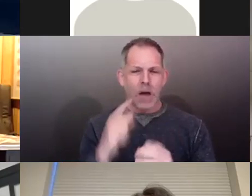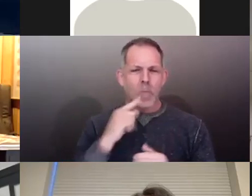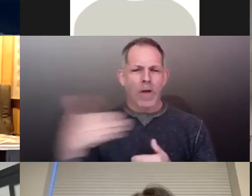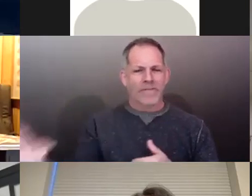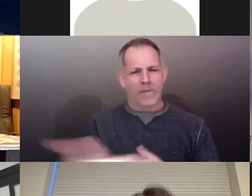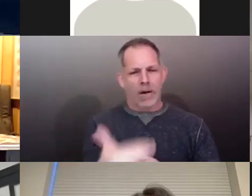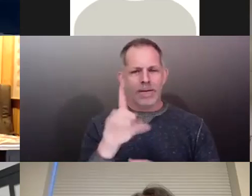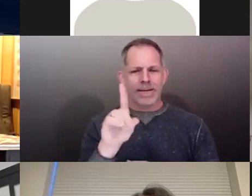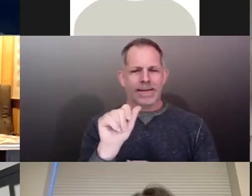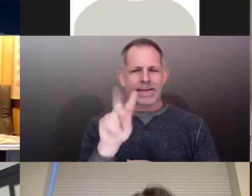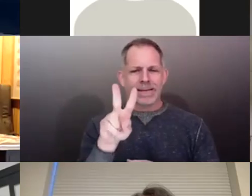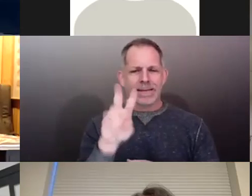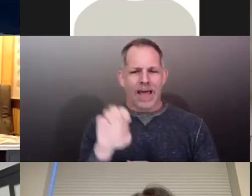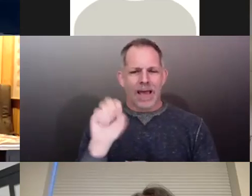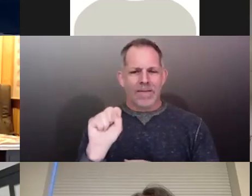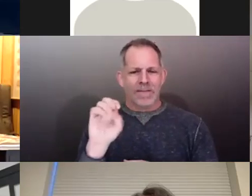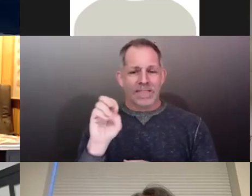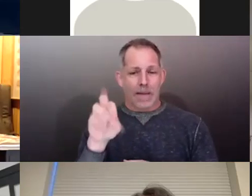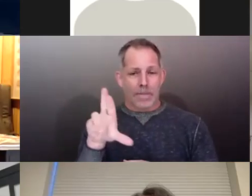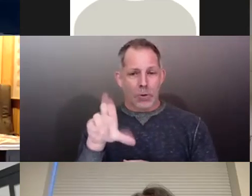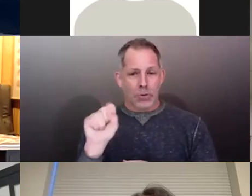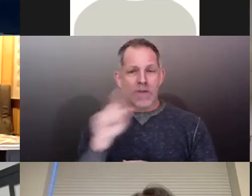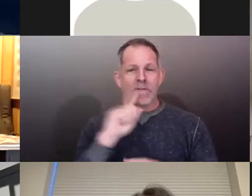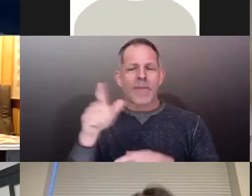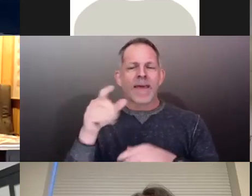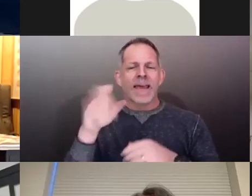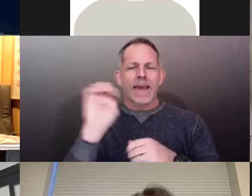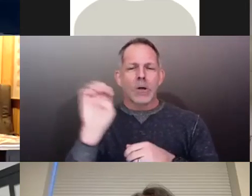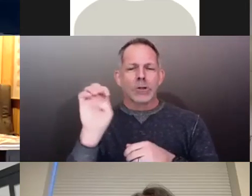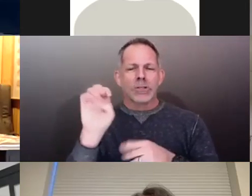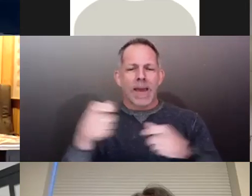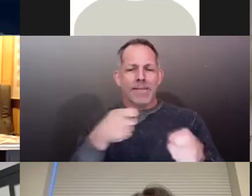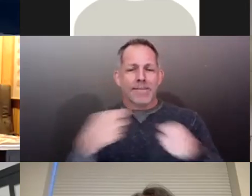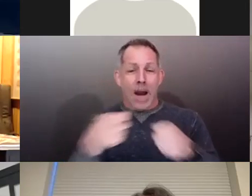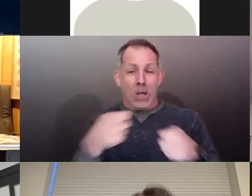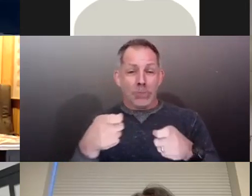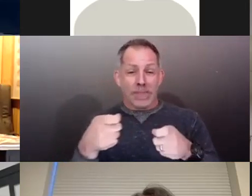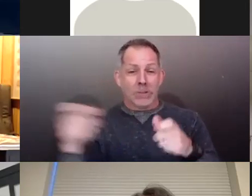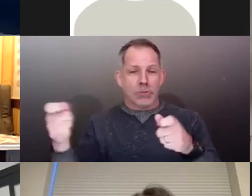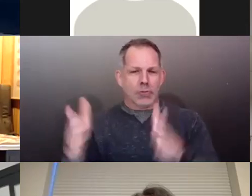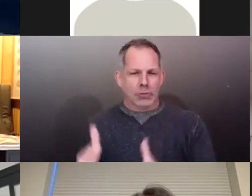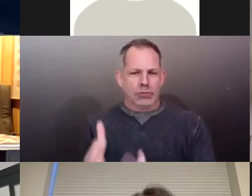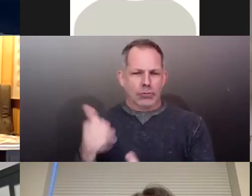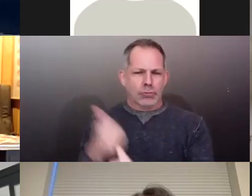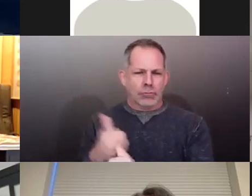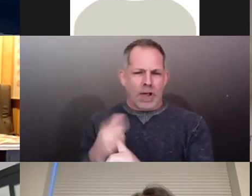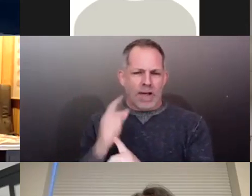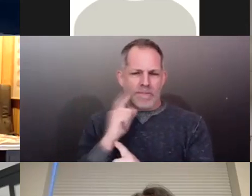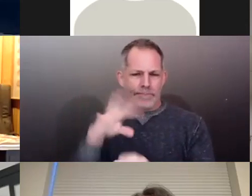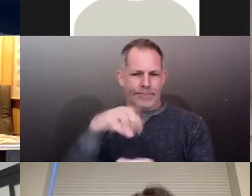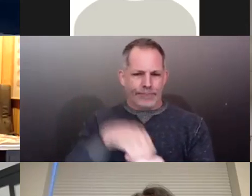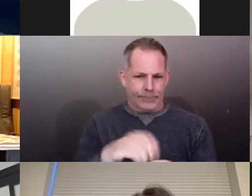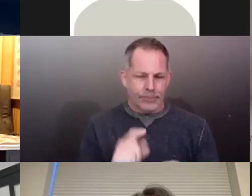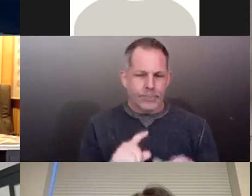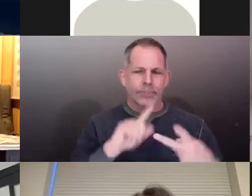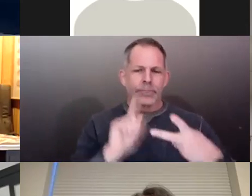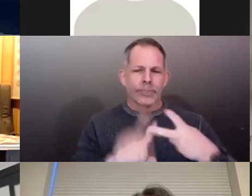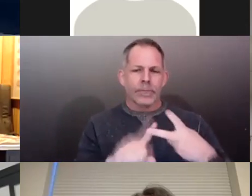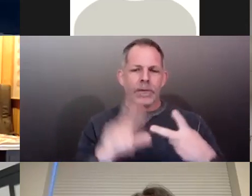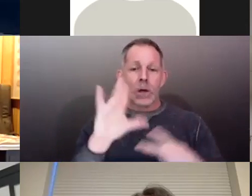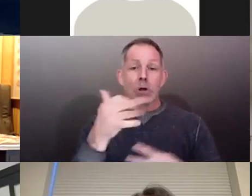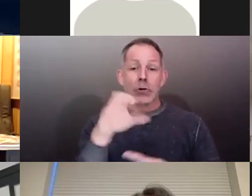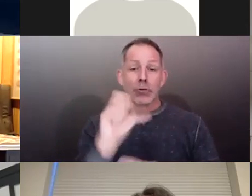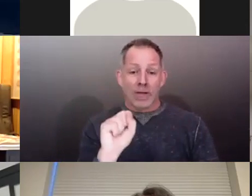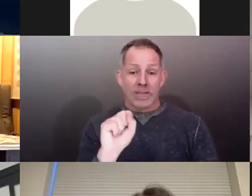Jason Biermann, and Snohomish County Health District Health Officer Chris Spitters are here to provide an update on COVID-19